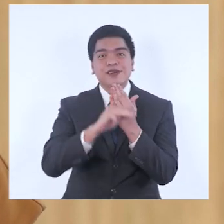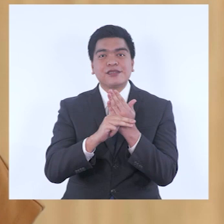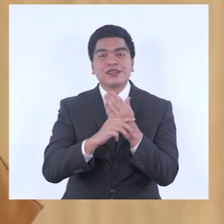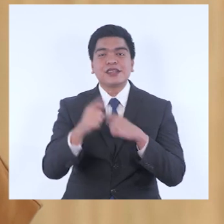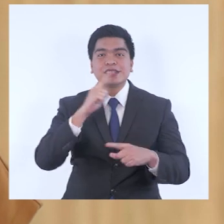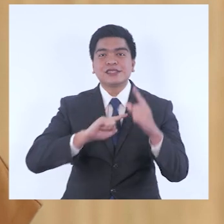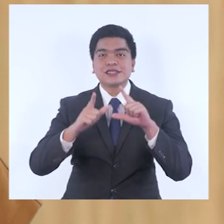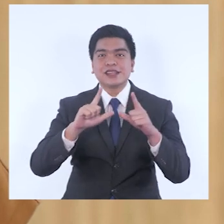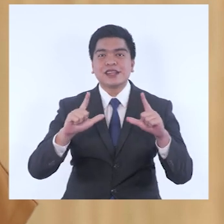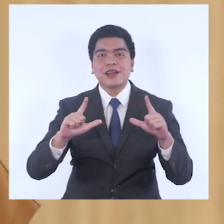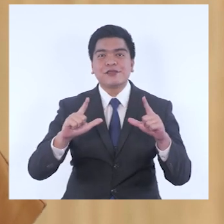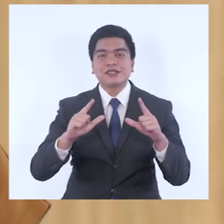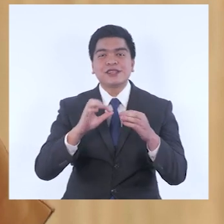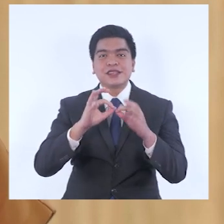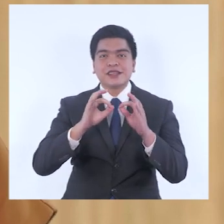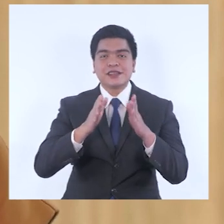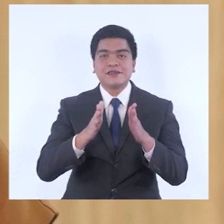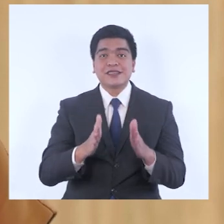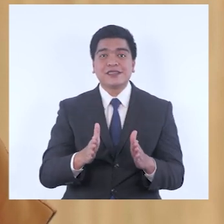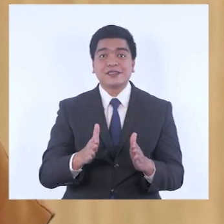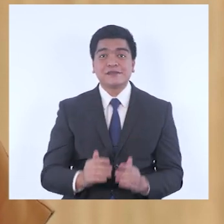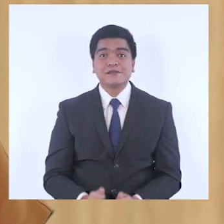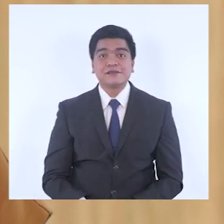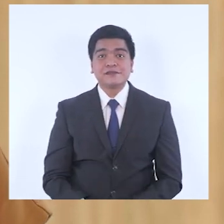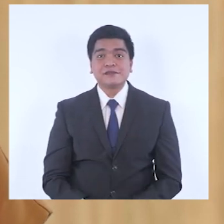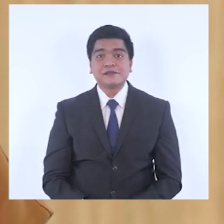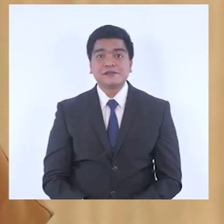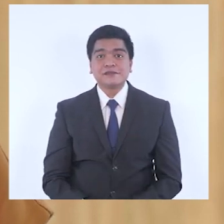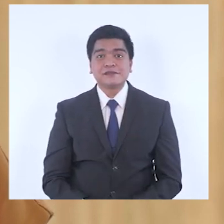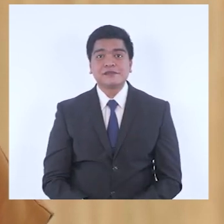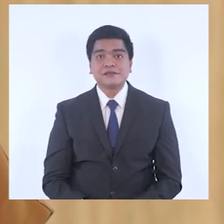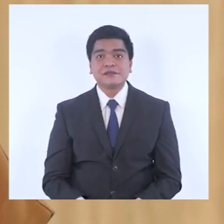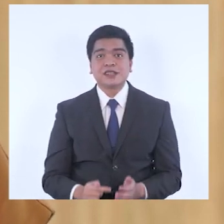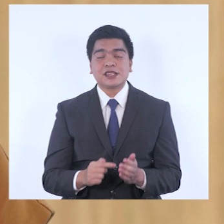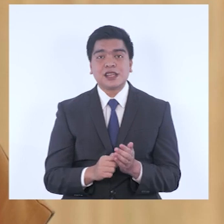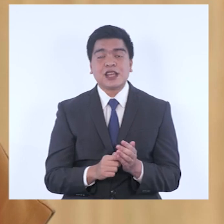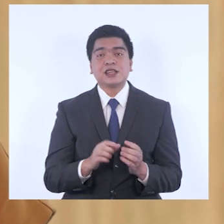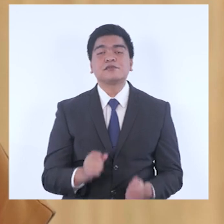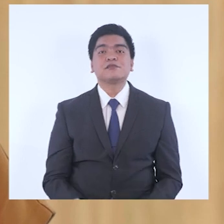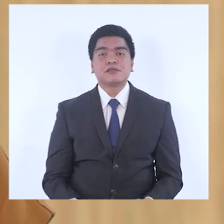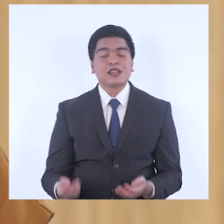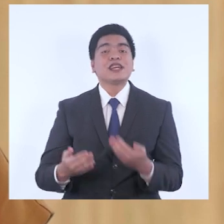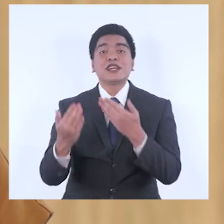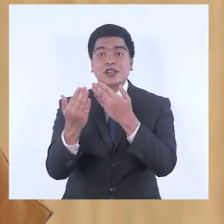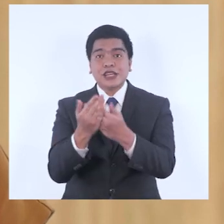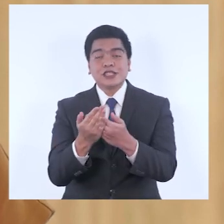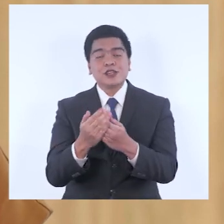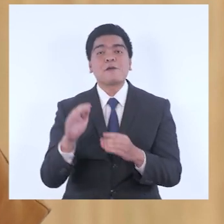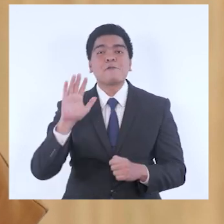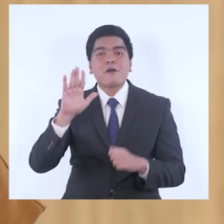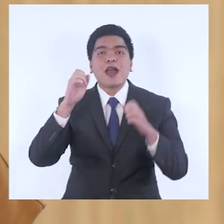interpreters, which has reached its glorious fifth year. This culminating activity is a living